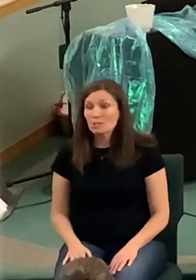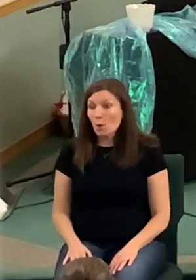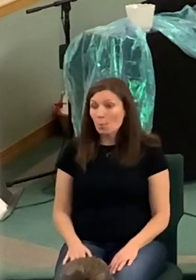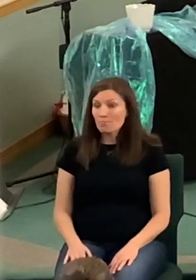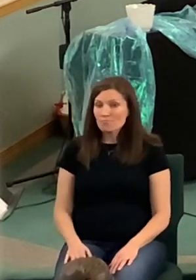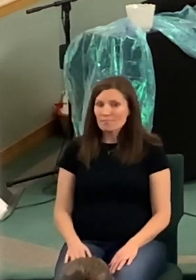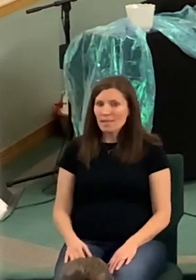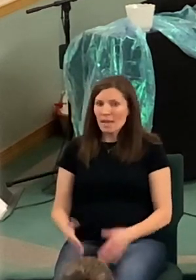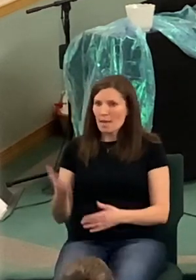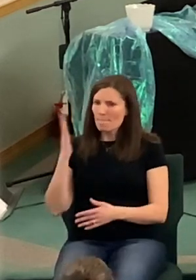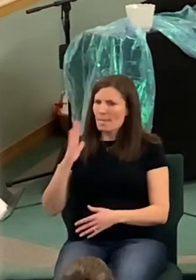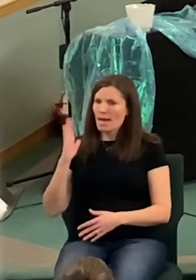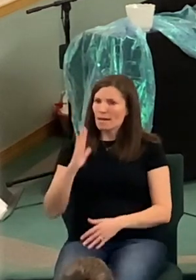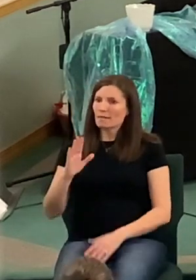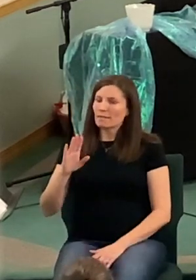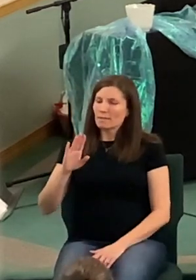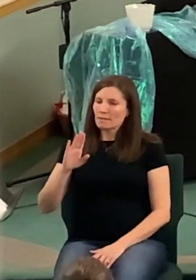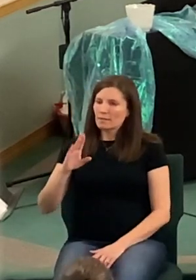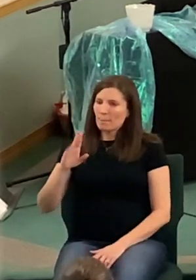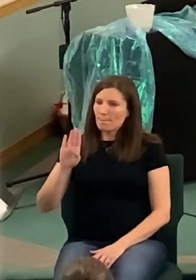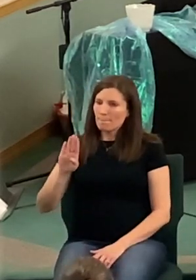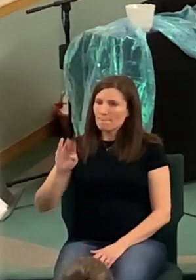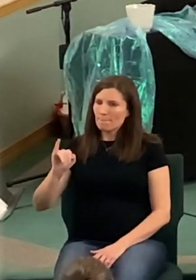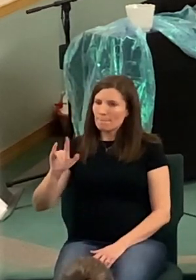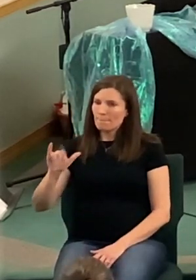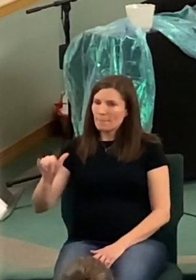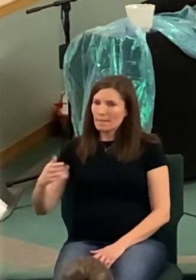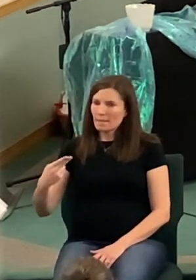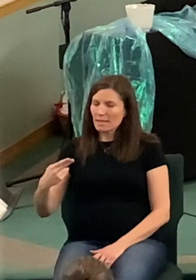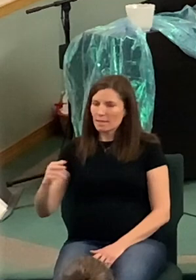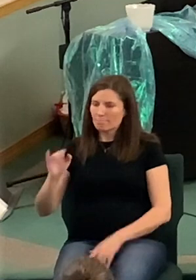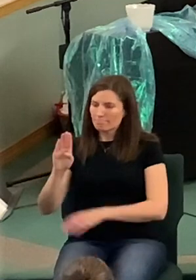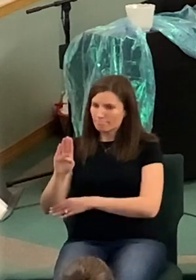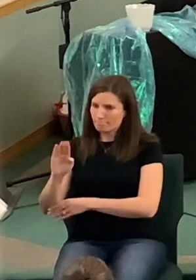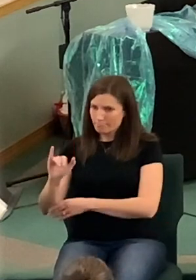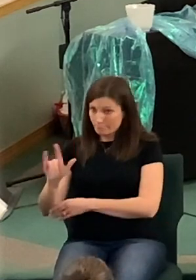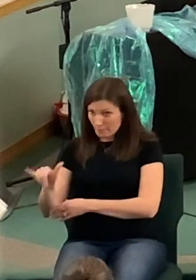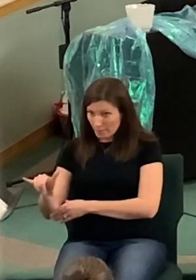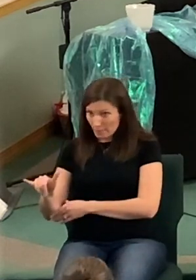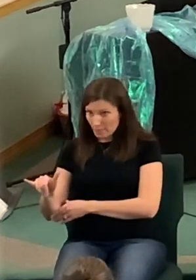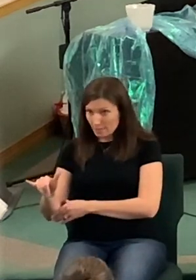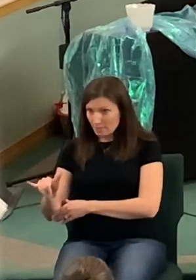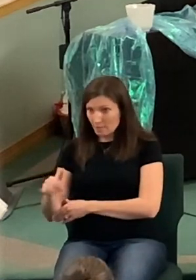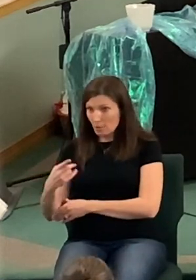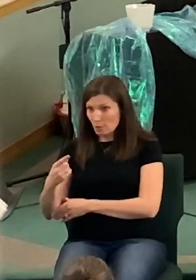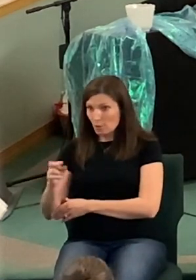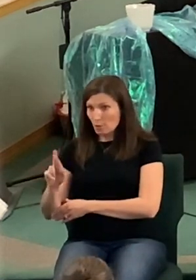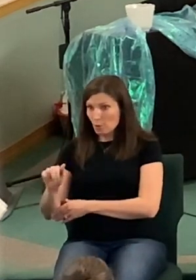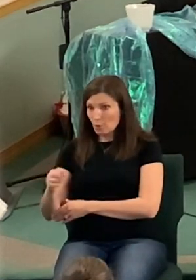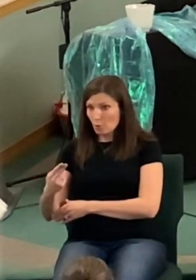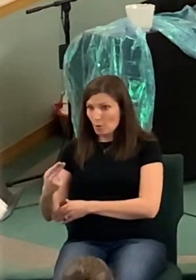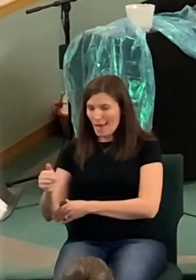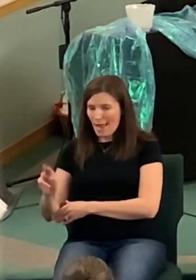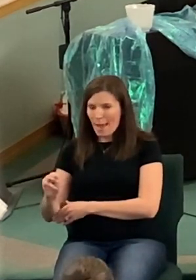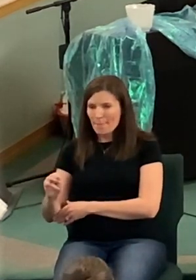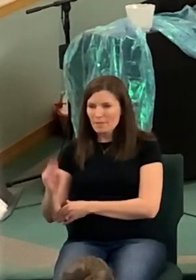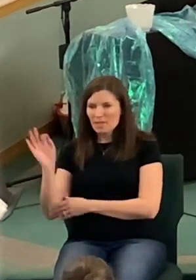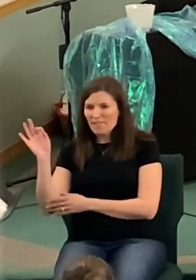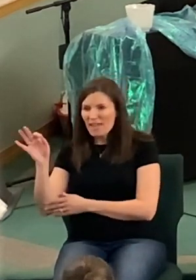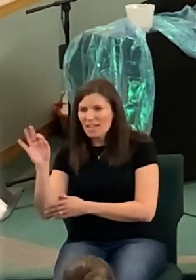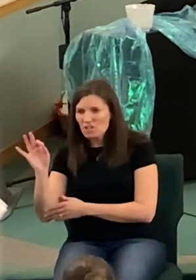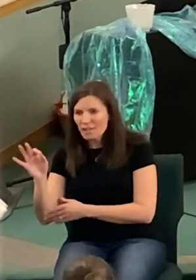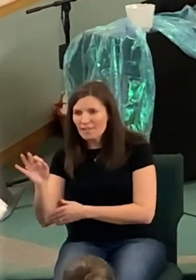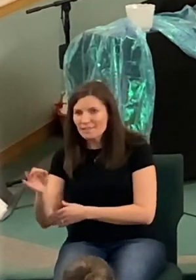North Carolina because he wanted to give them a blessing, probably wanted to share the gospel with them, right? So Bono says that all his bandmates